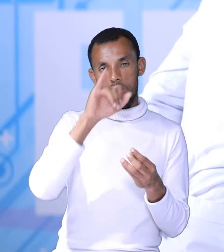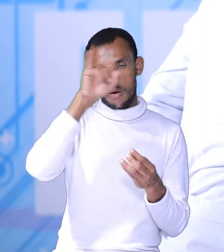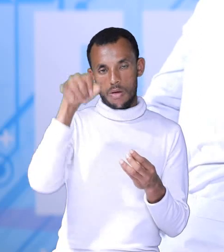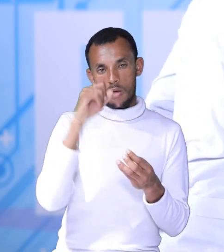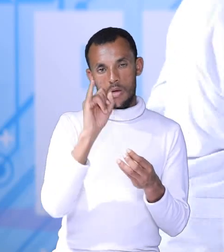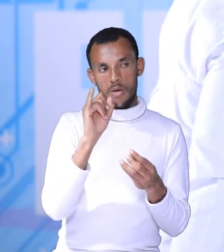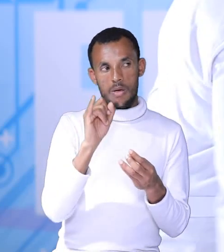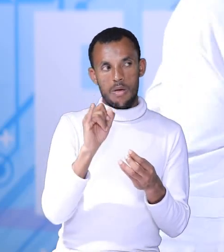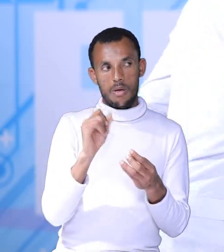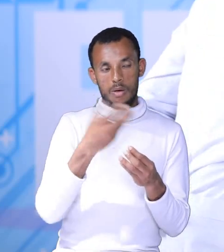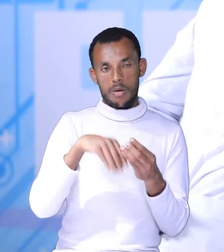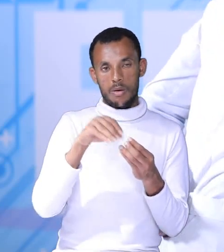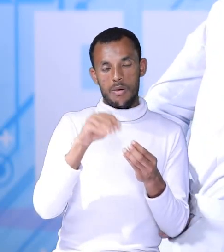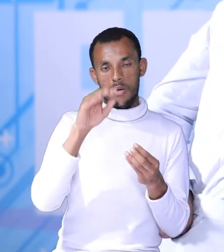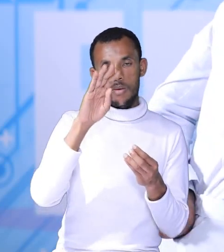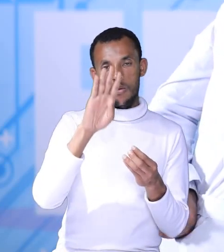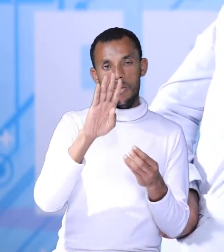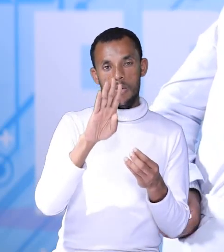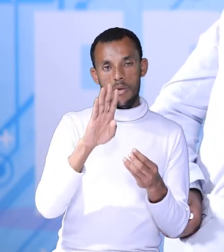byj plus